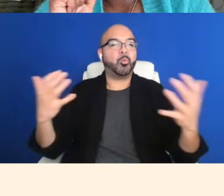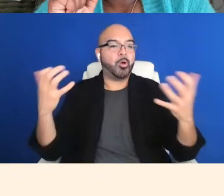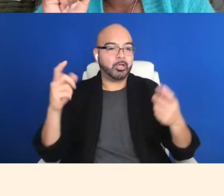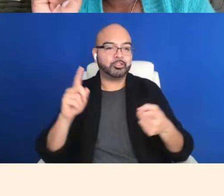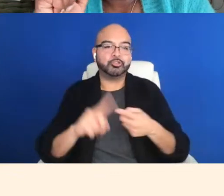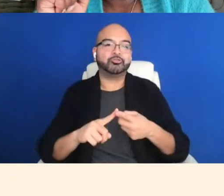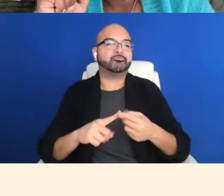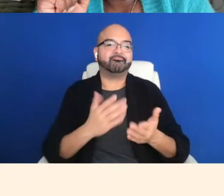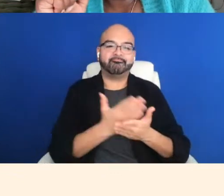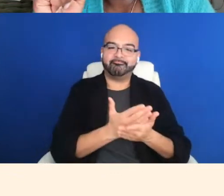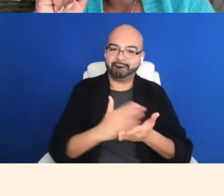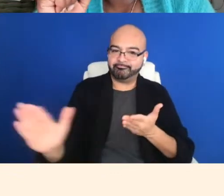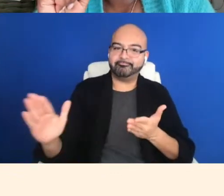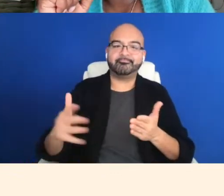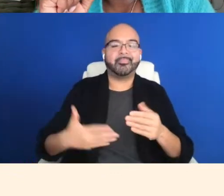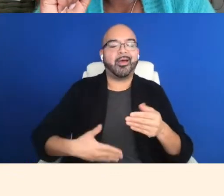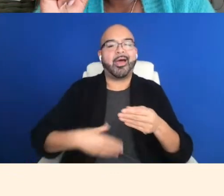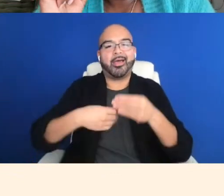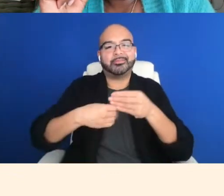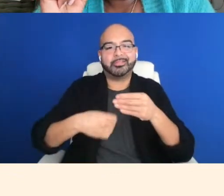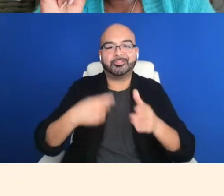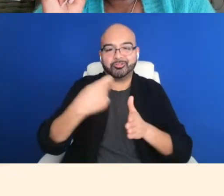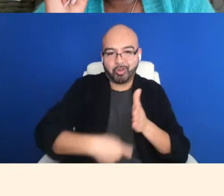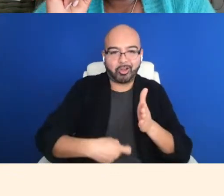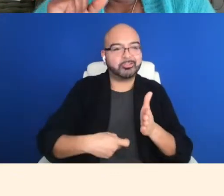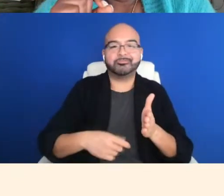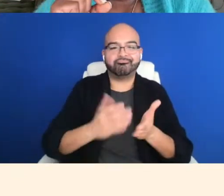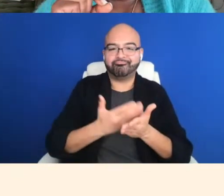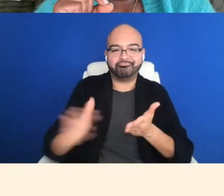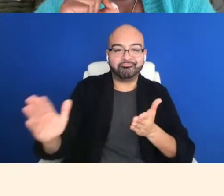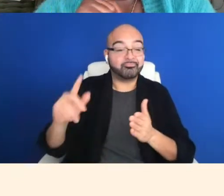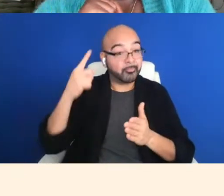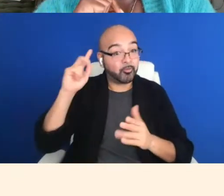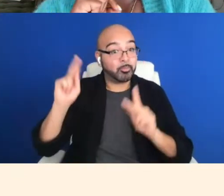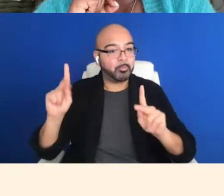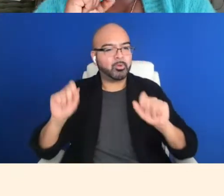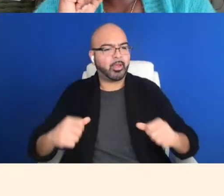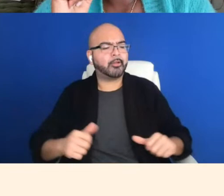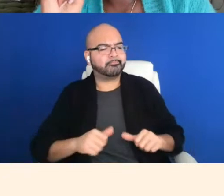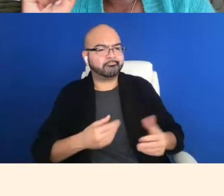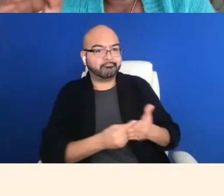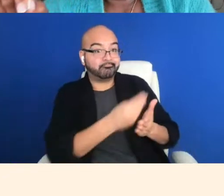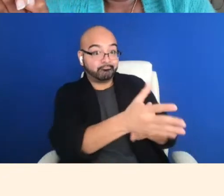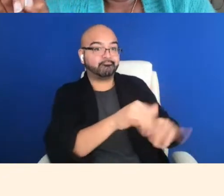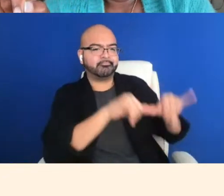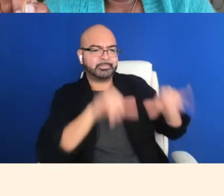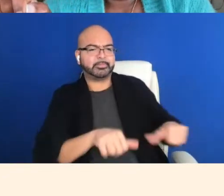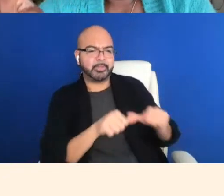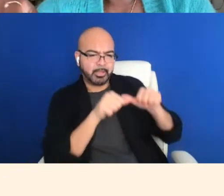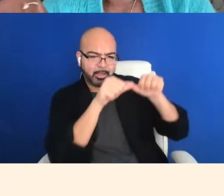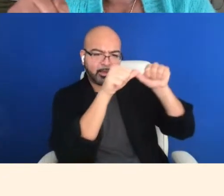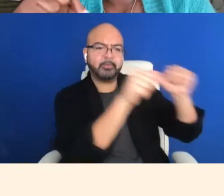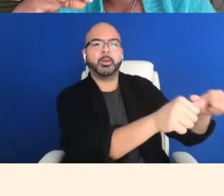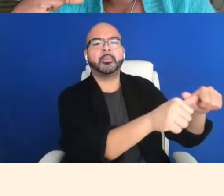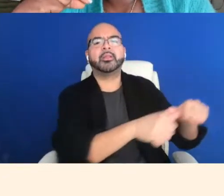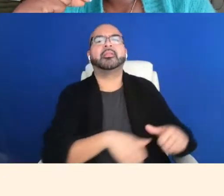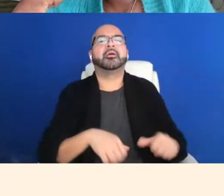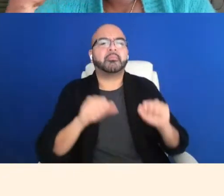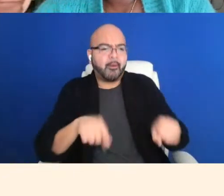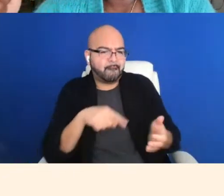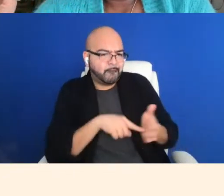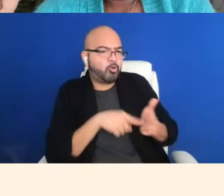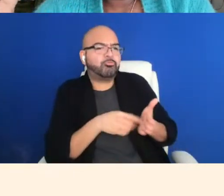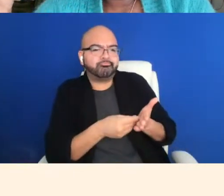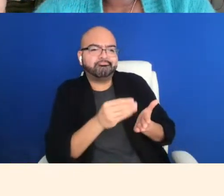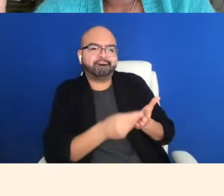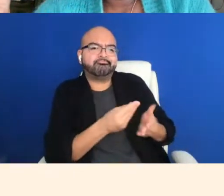those excess costs so that folks can stay permanently in a state of affordability so that they can